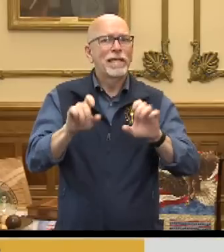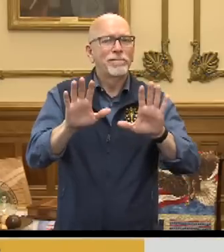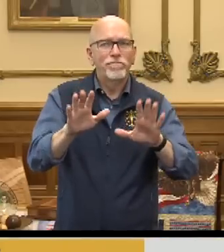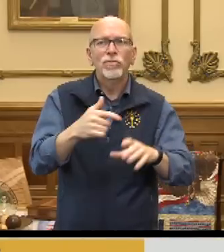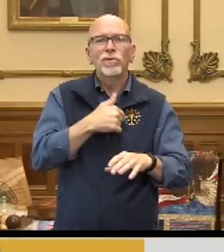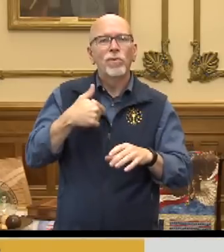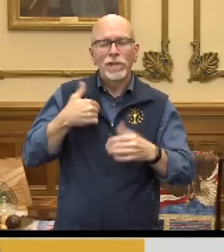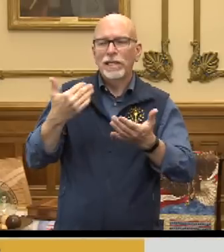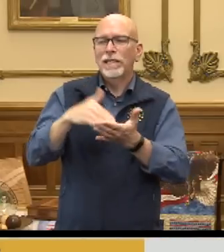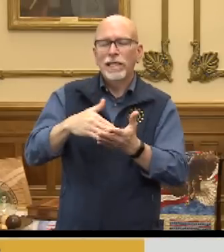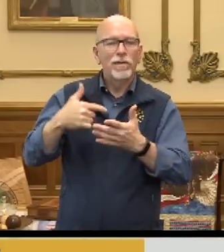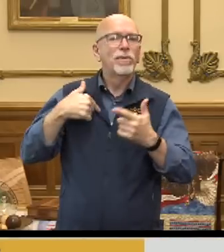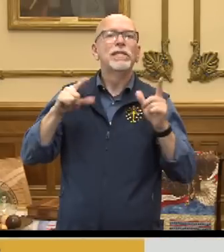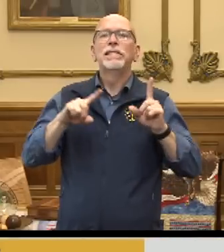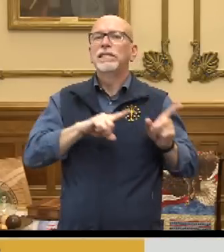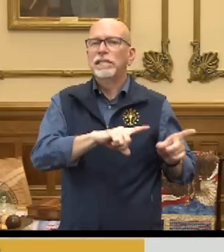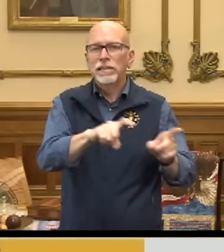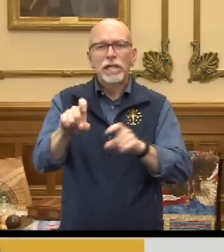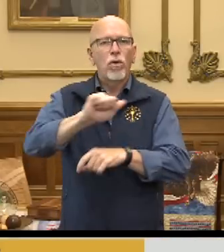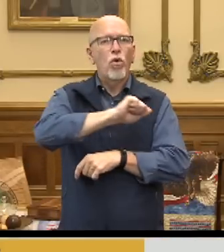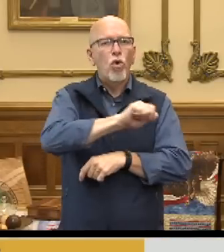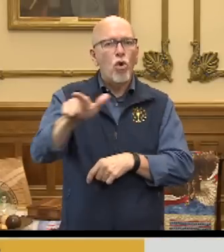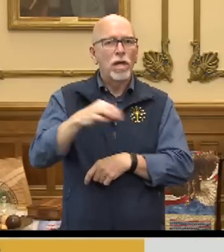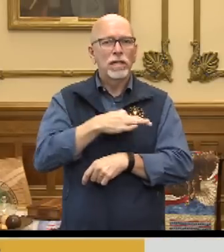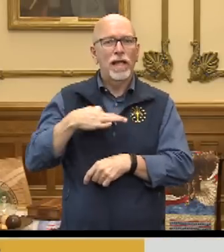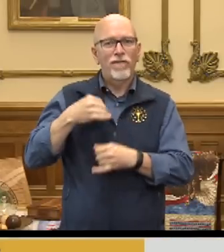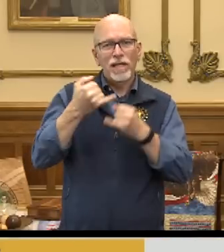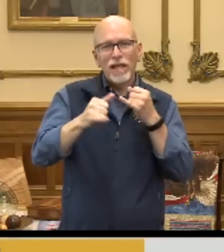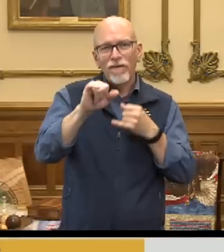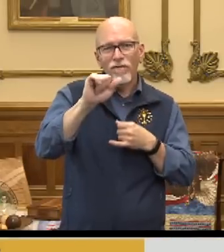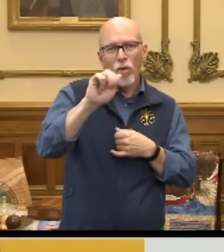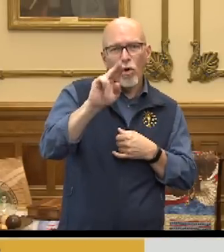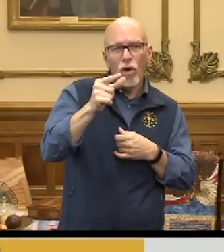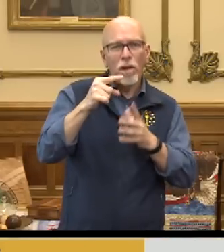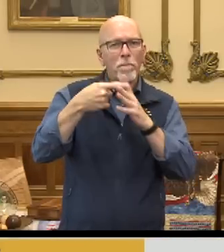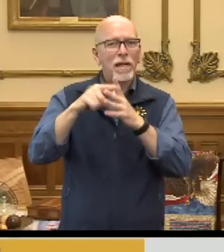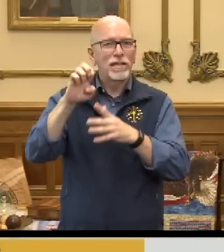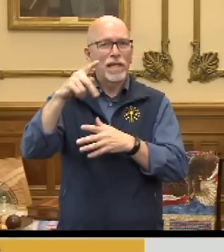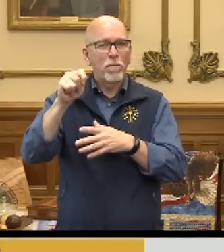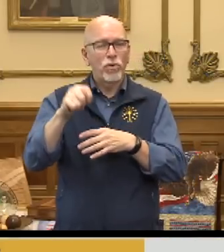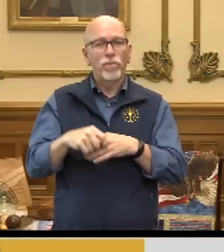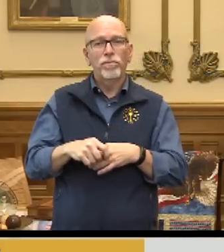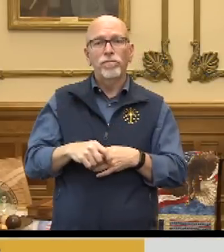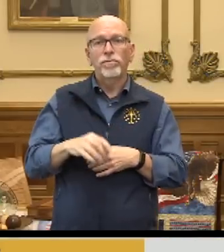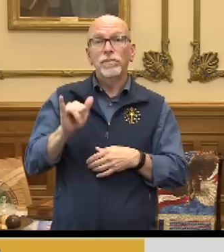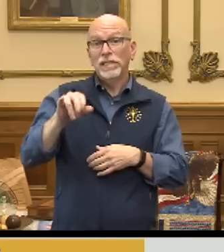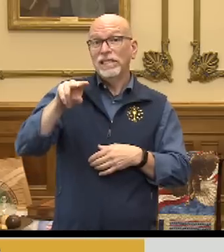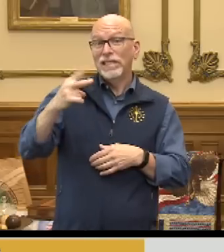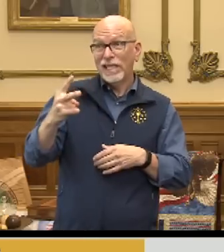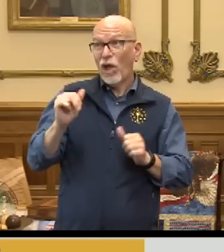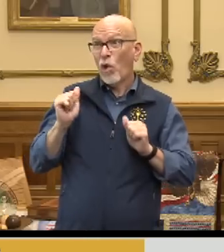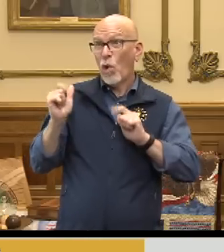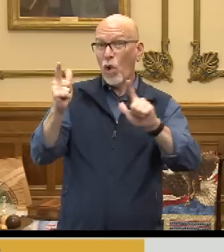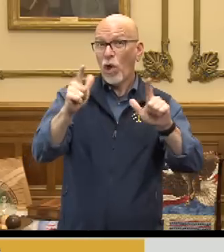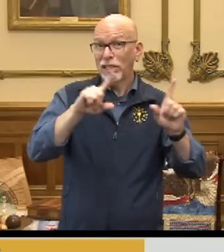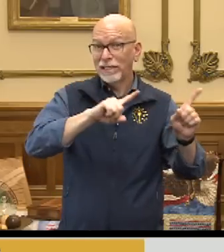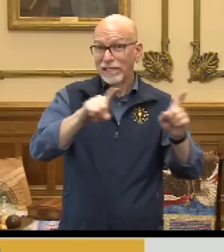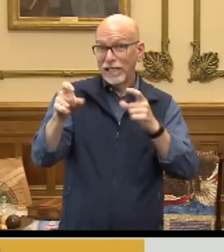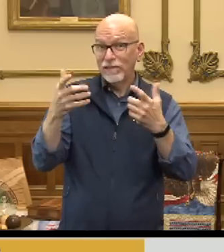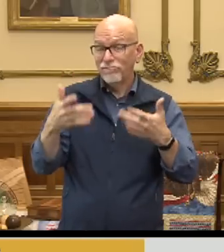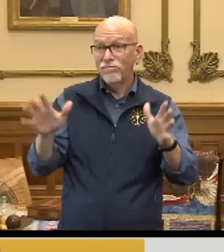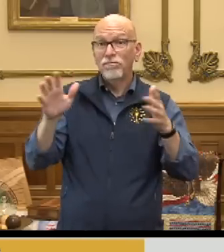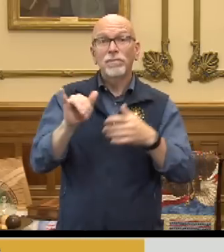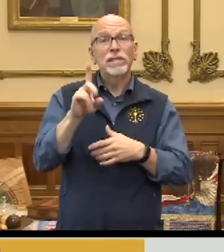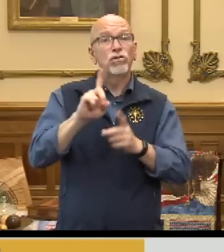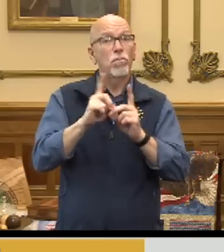undertook again to test all the staff at the end of August into September. Through the second all-state testing initiative, the Indiana